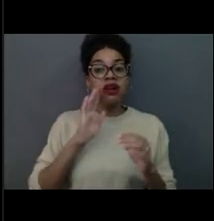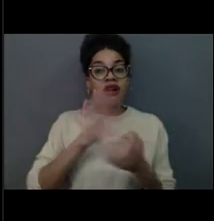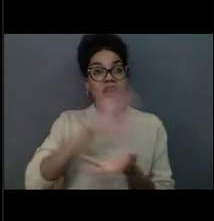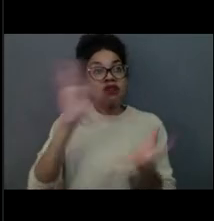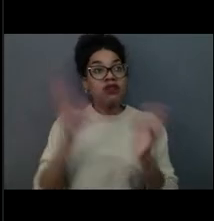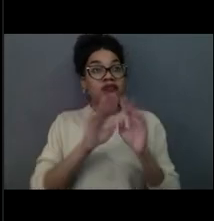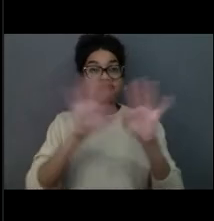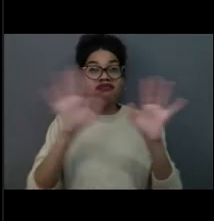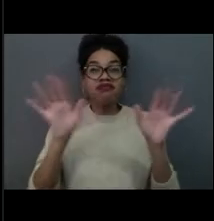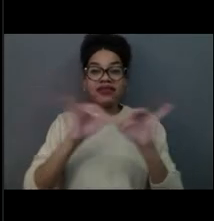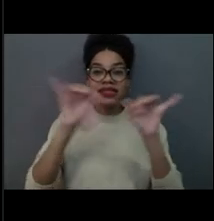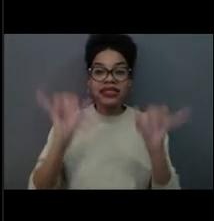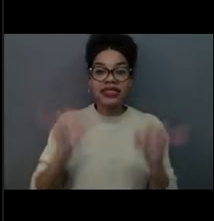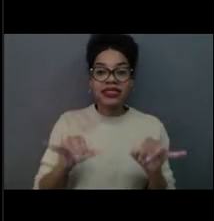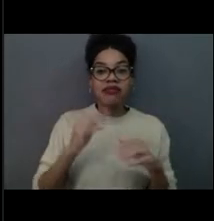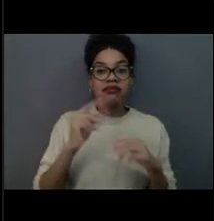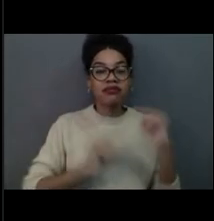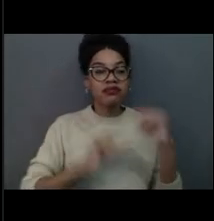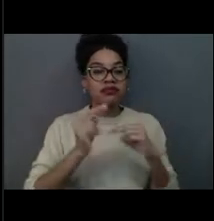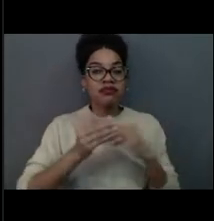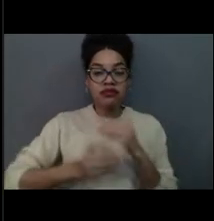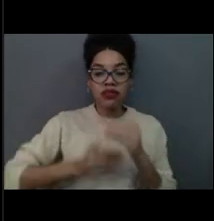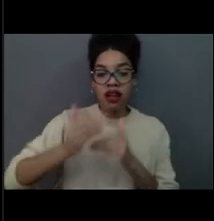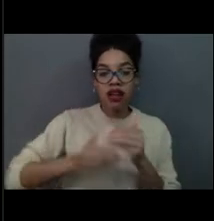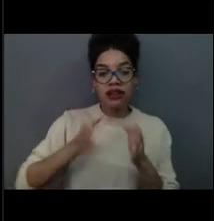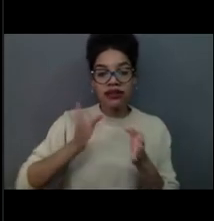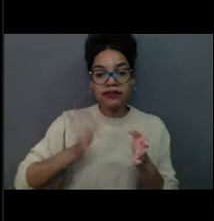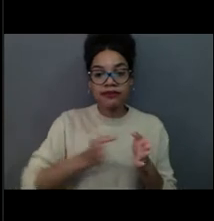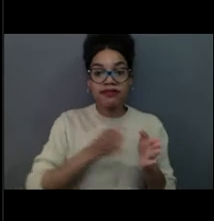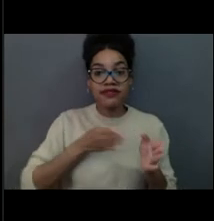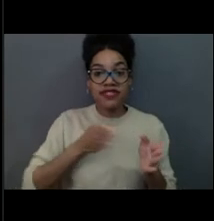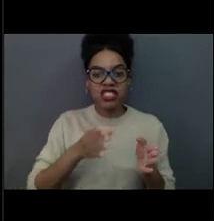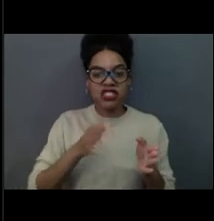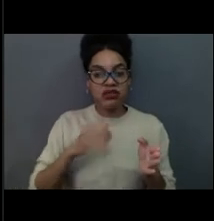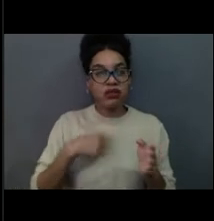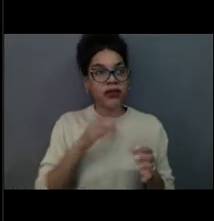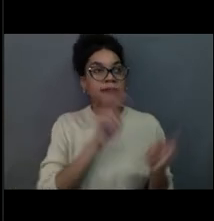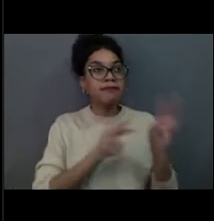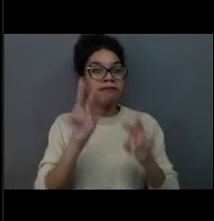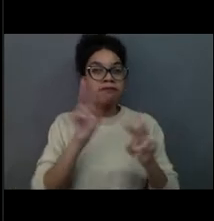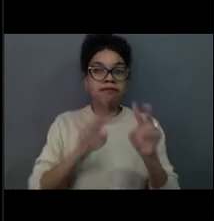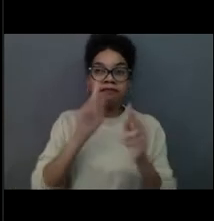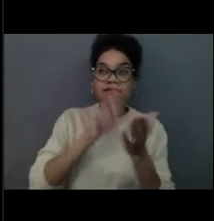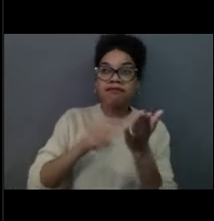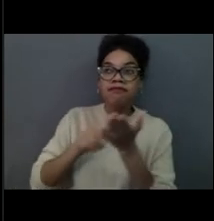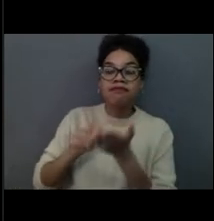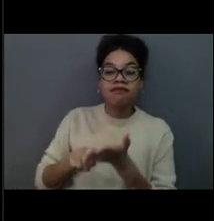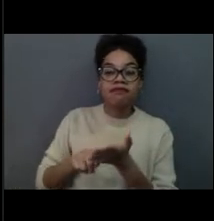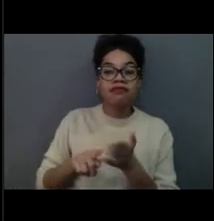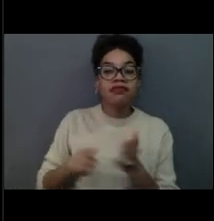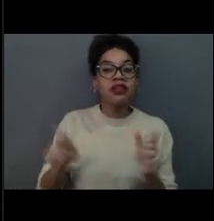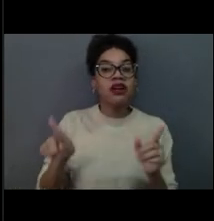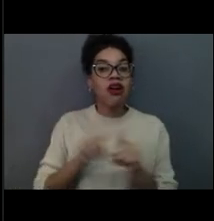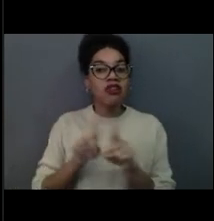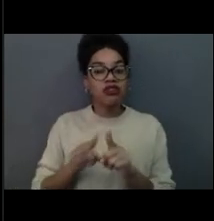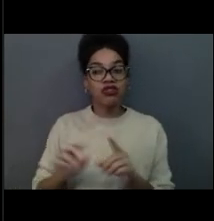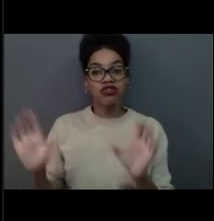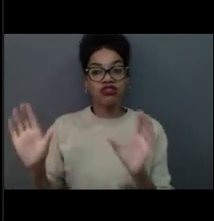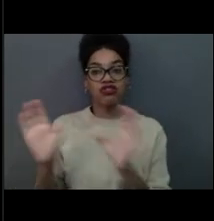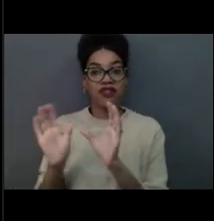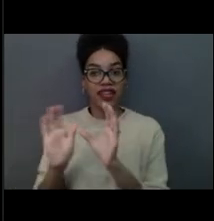that process fish and fishery products, as well as export health and catch certification. So when processors want